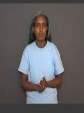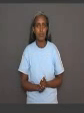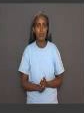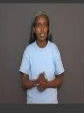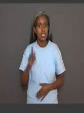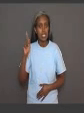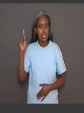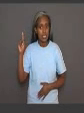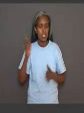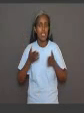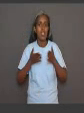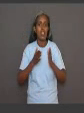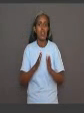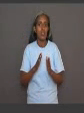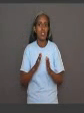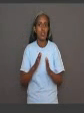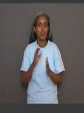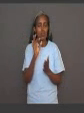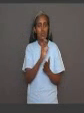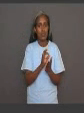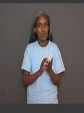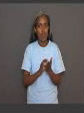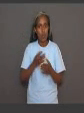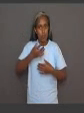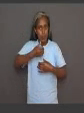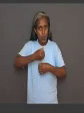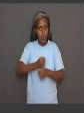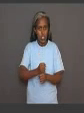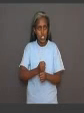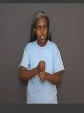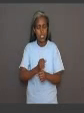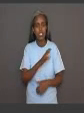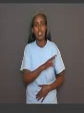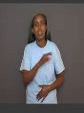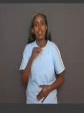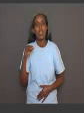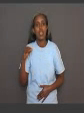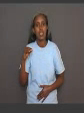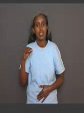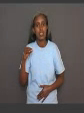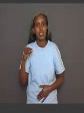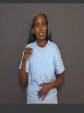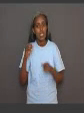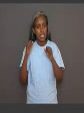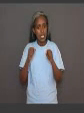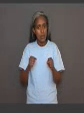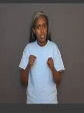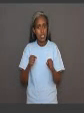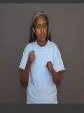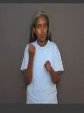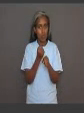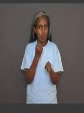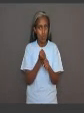This allows us to form conclusions and enables us to